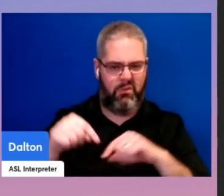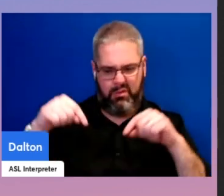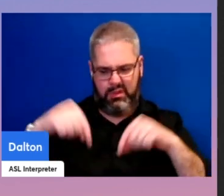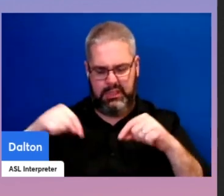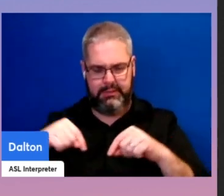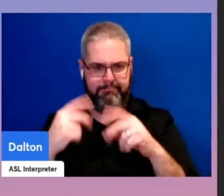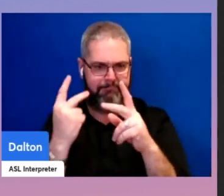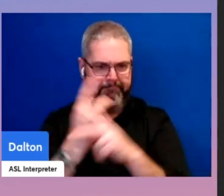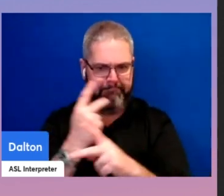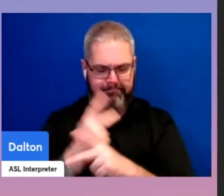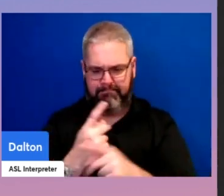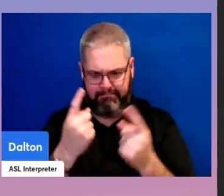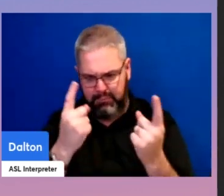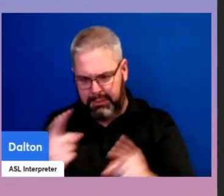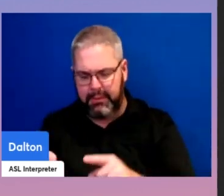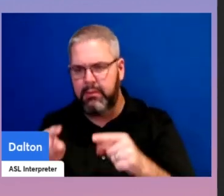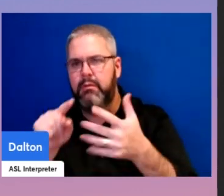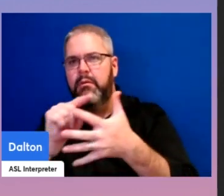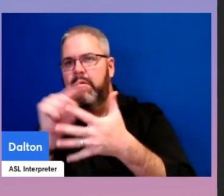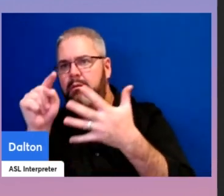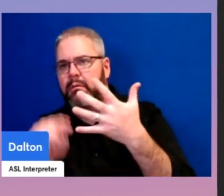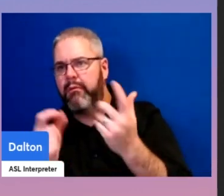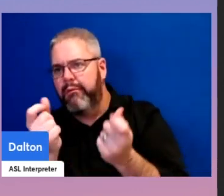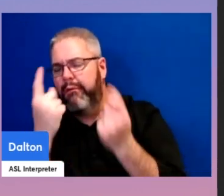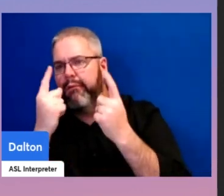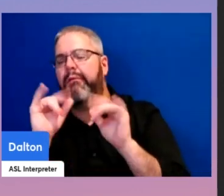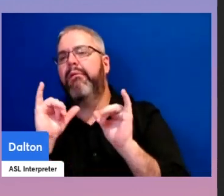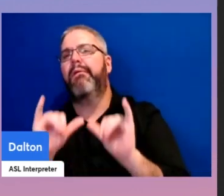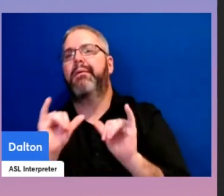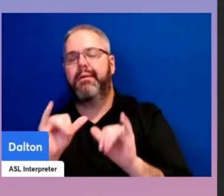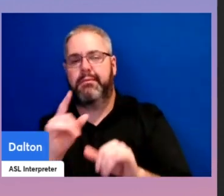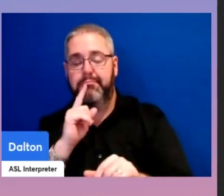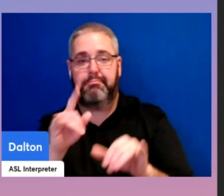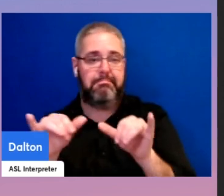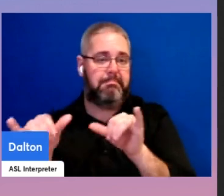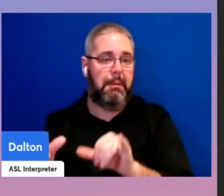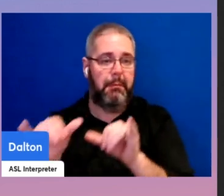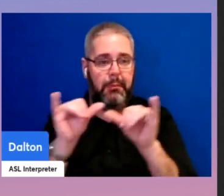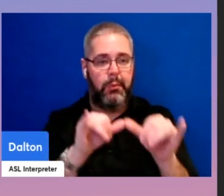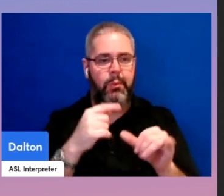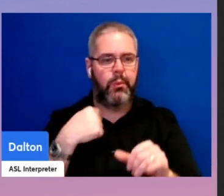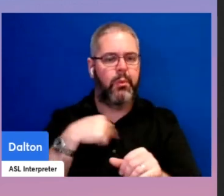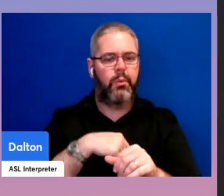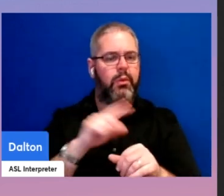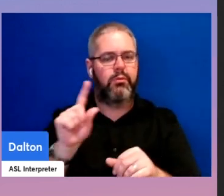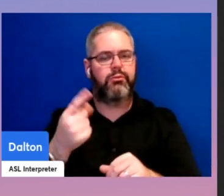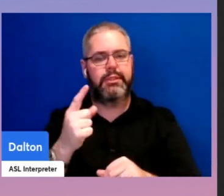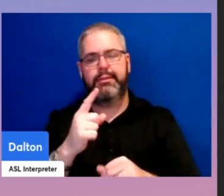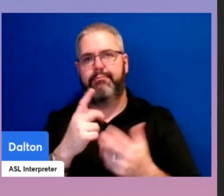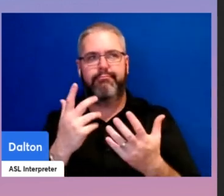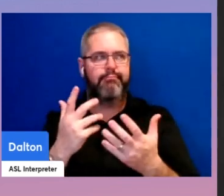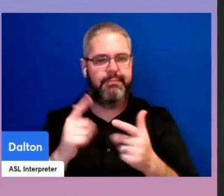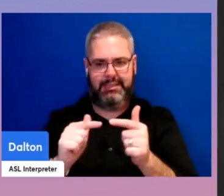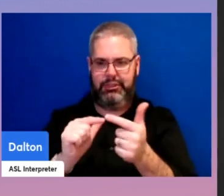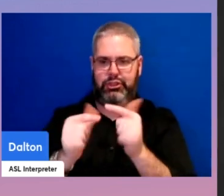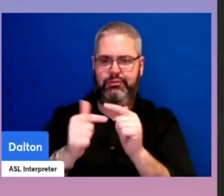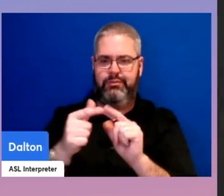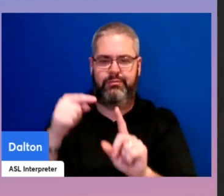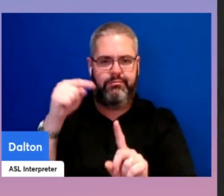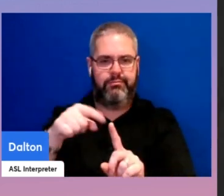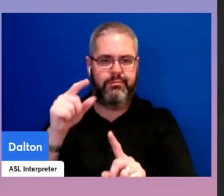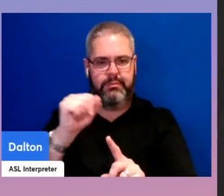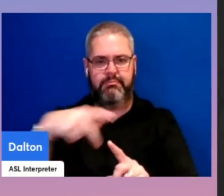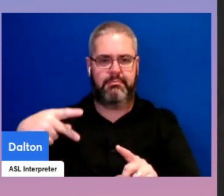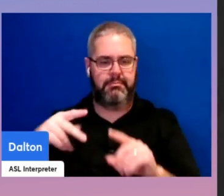happening here. In this case, it's very similar in that we're just defining a sort of interface for application teams